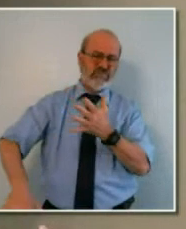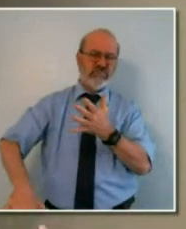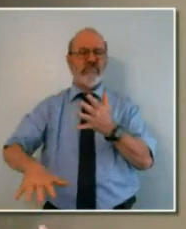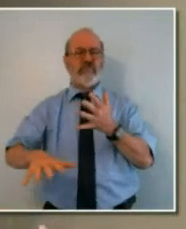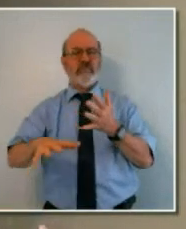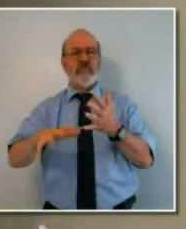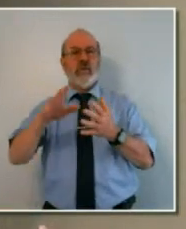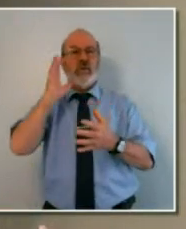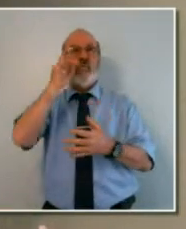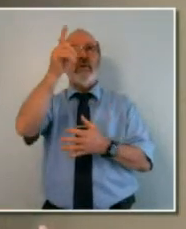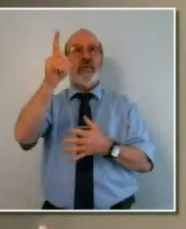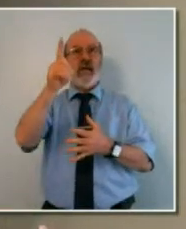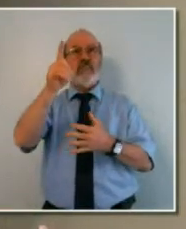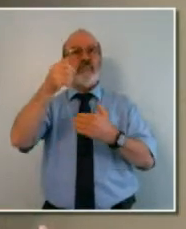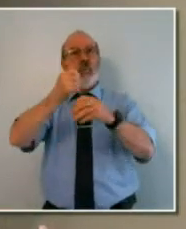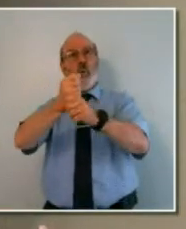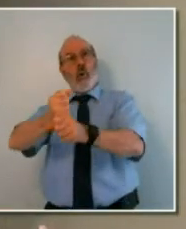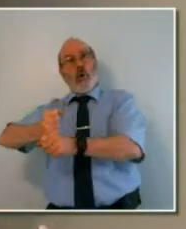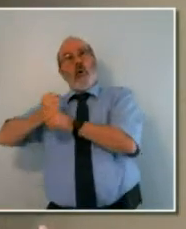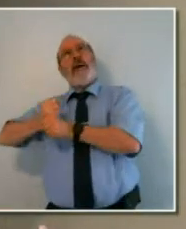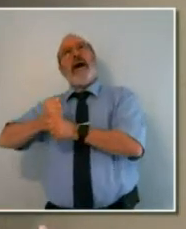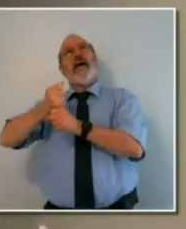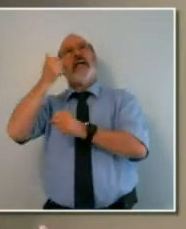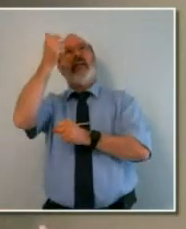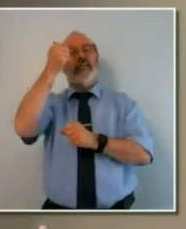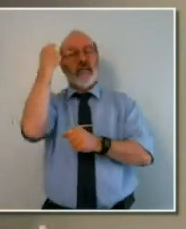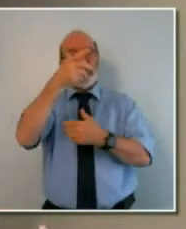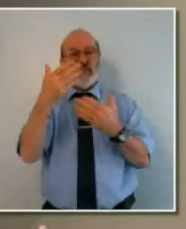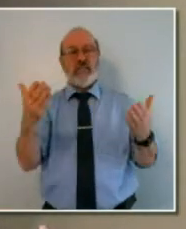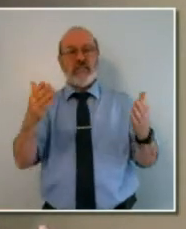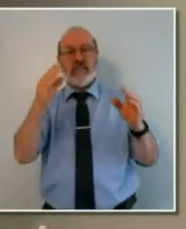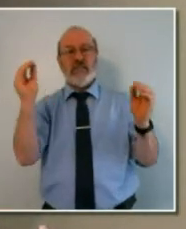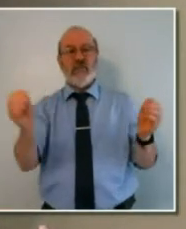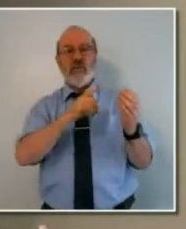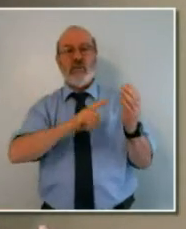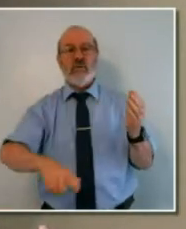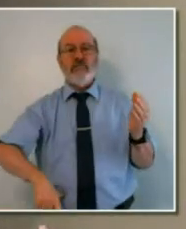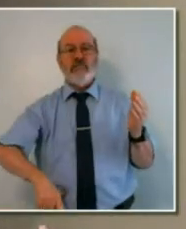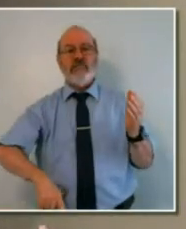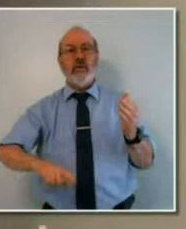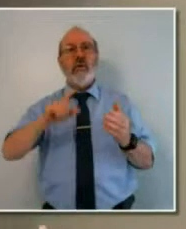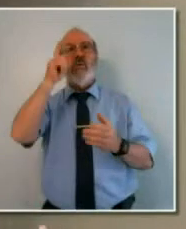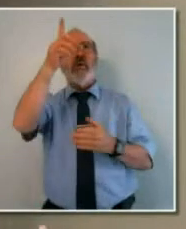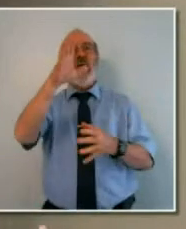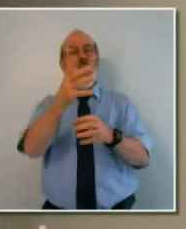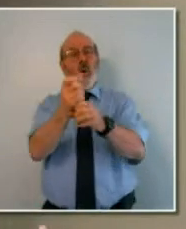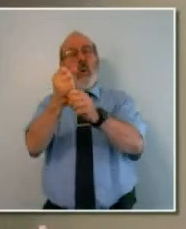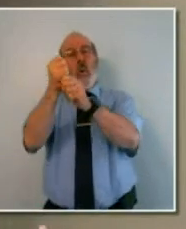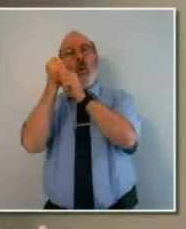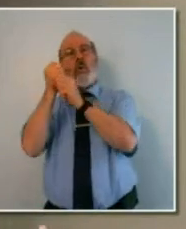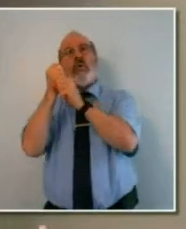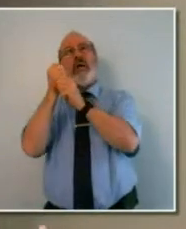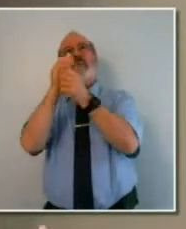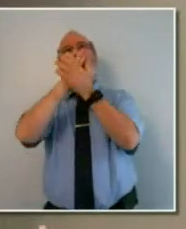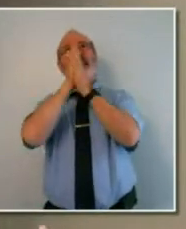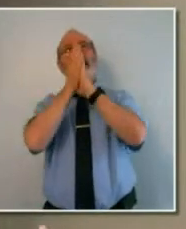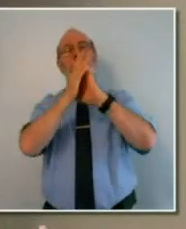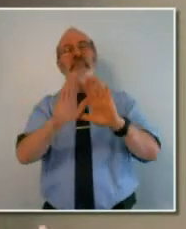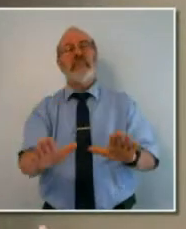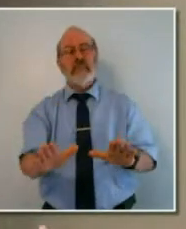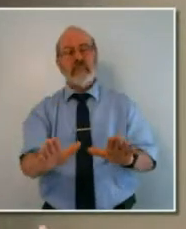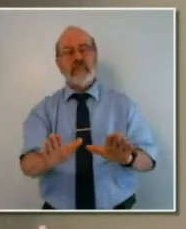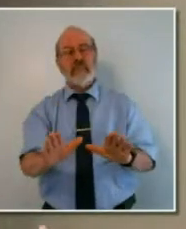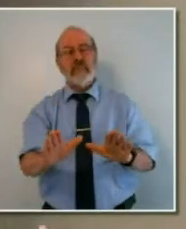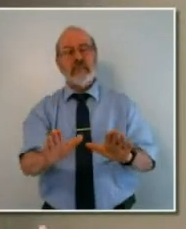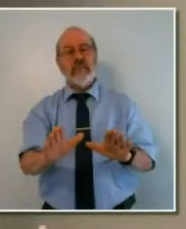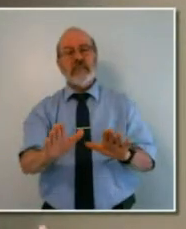thou refrain thyself for these things, O Lord? Wilt thou hold thy peace and afflict